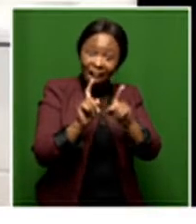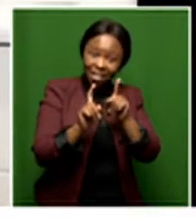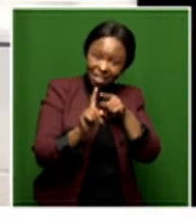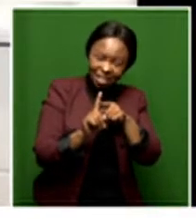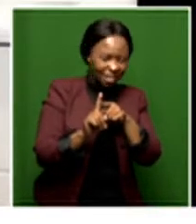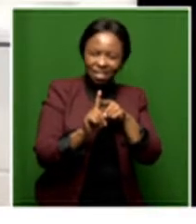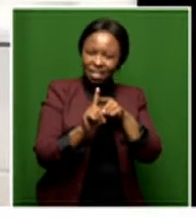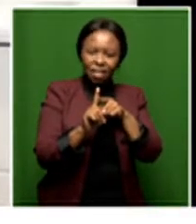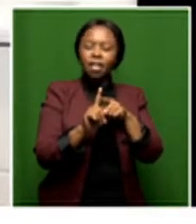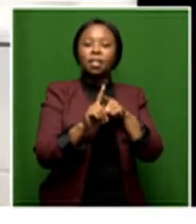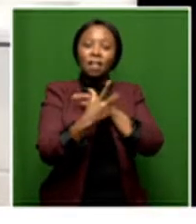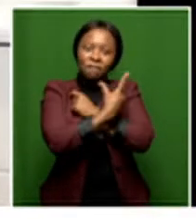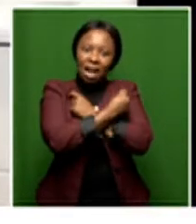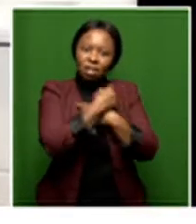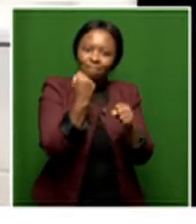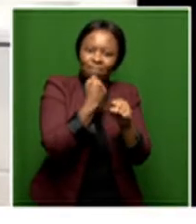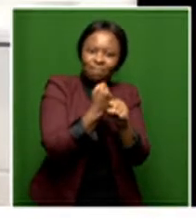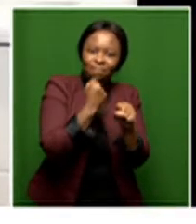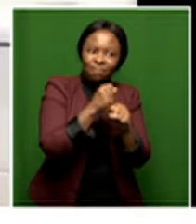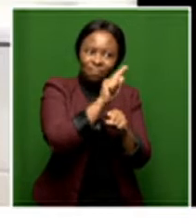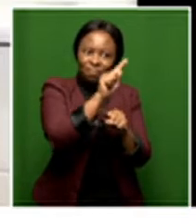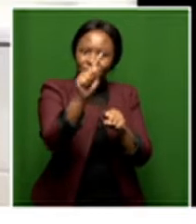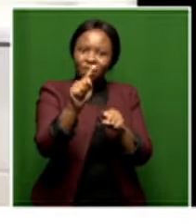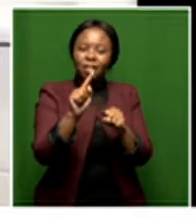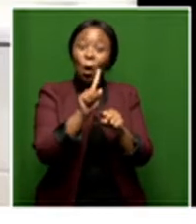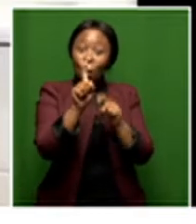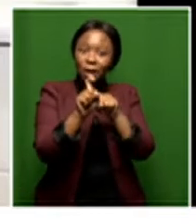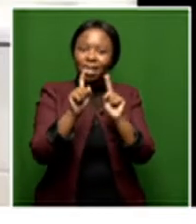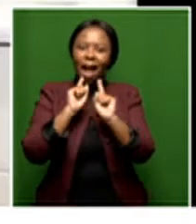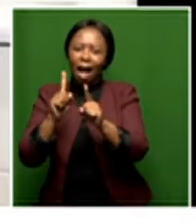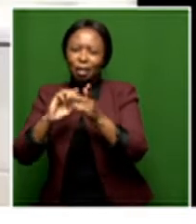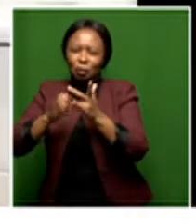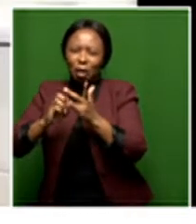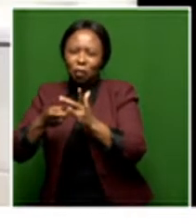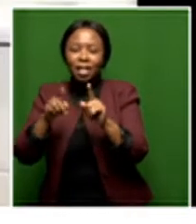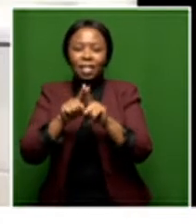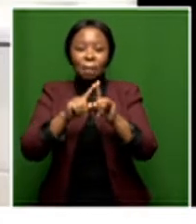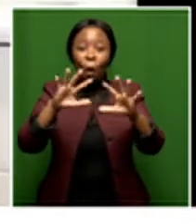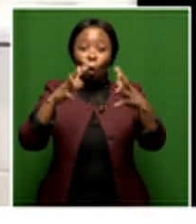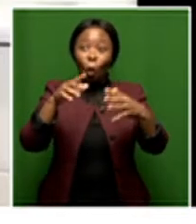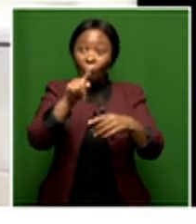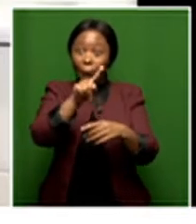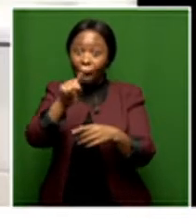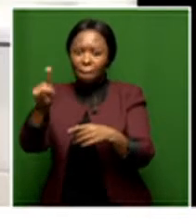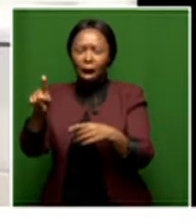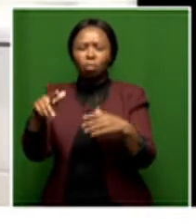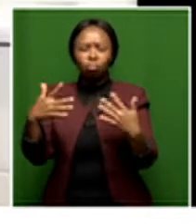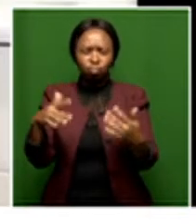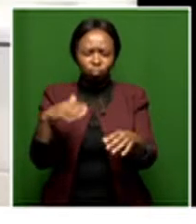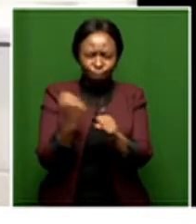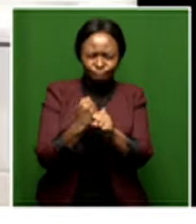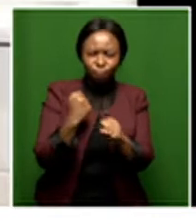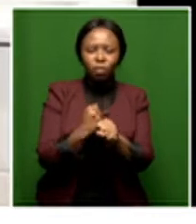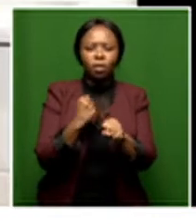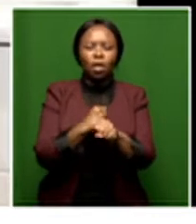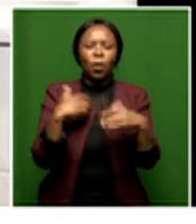the vaccine manufacturers are at the table trying to answer this question, but also globally. There's a huge amount of work. I think many of us are